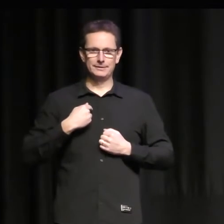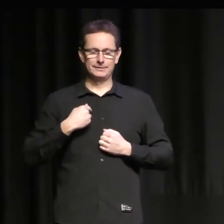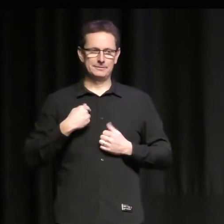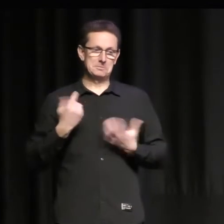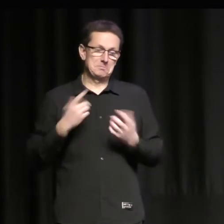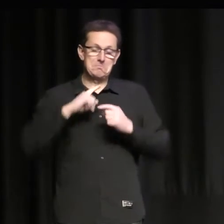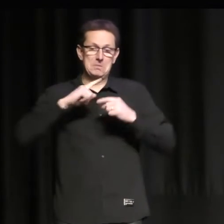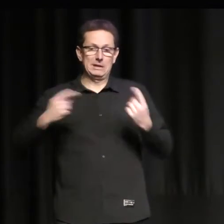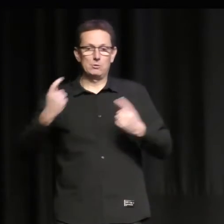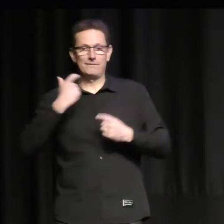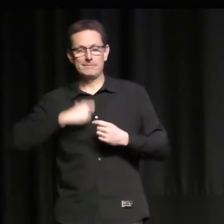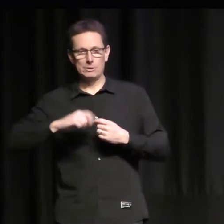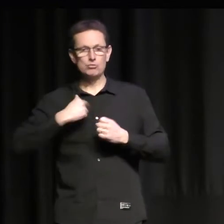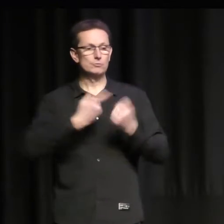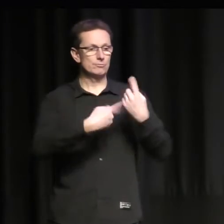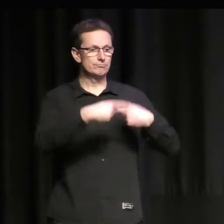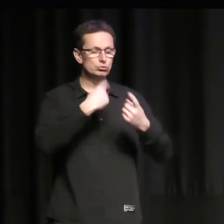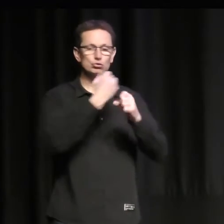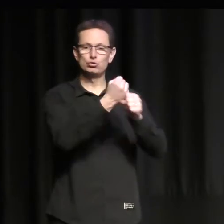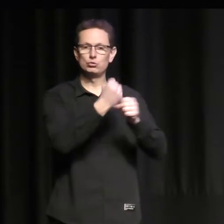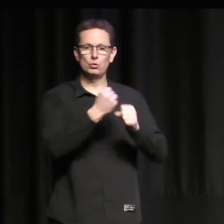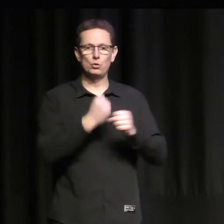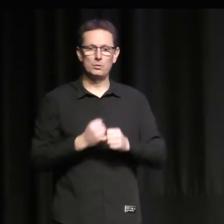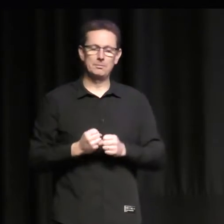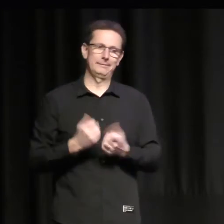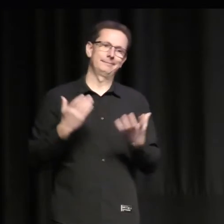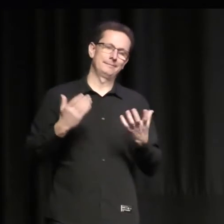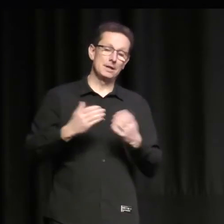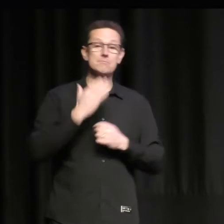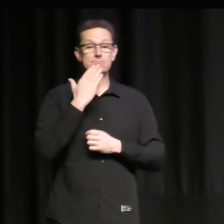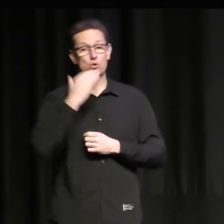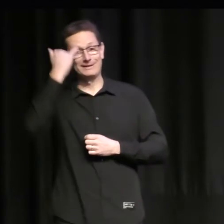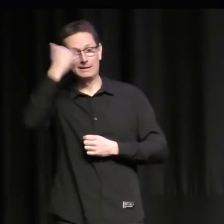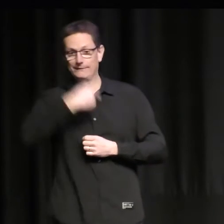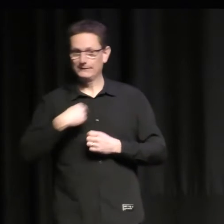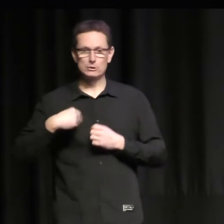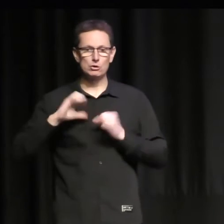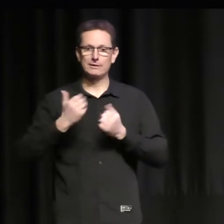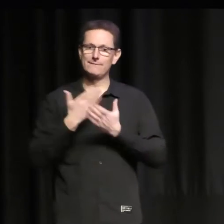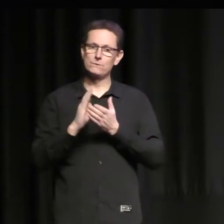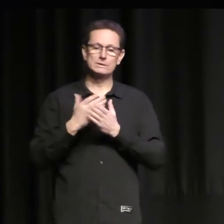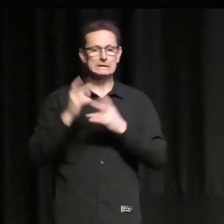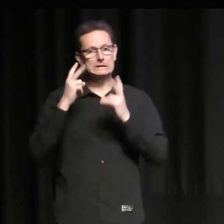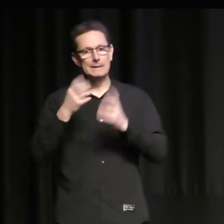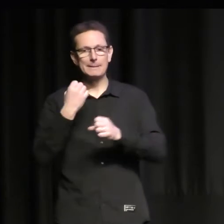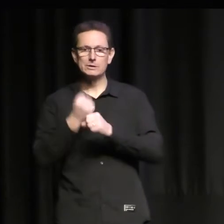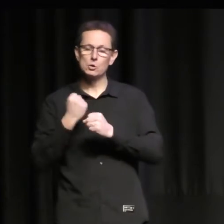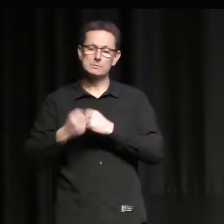changing jobs. Jolly good idea. We shouldn't want to be in the same job for 1,000 years.